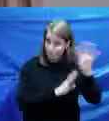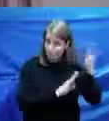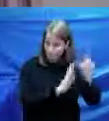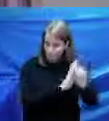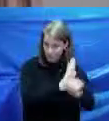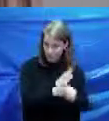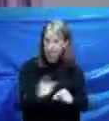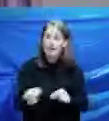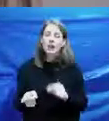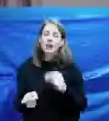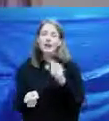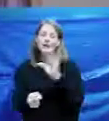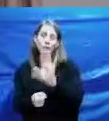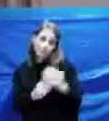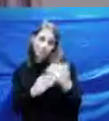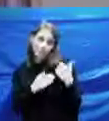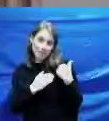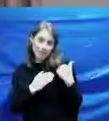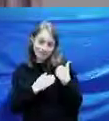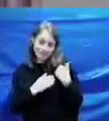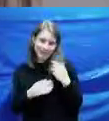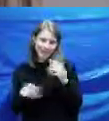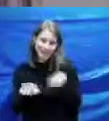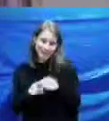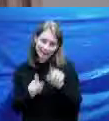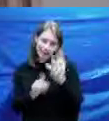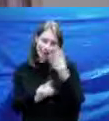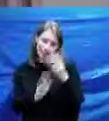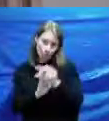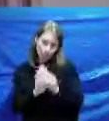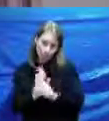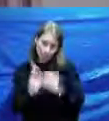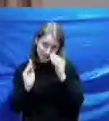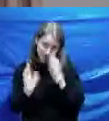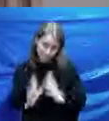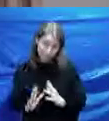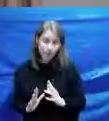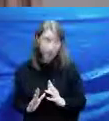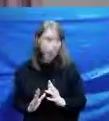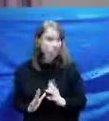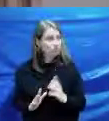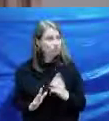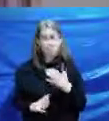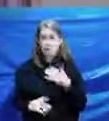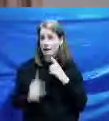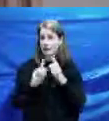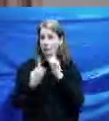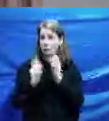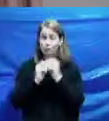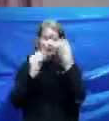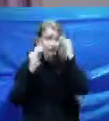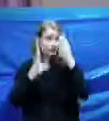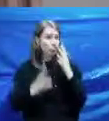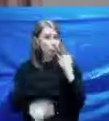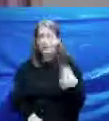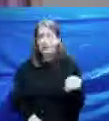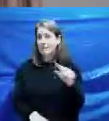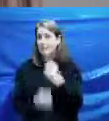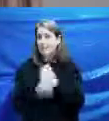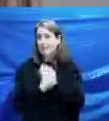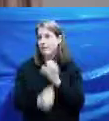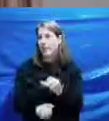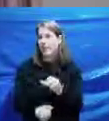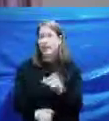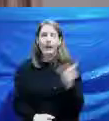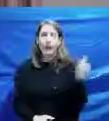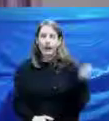grade. And from our conversations with teachers, they love that clarity. Conversations, you know, anecdotal comments are great. I know